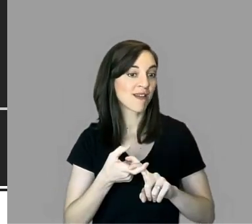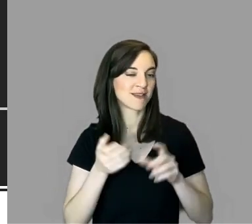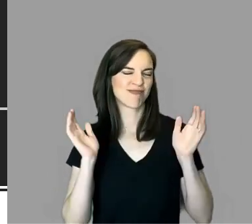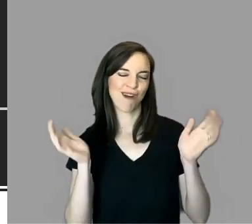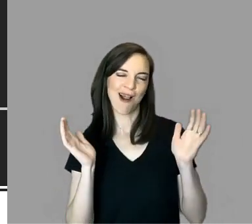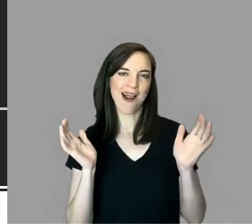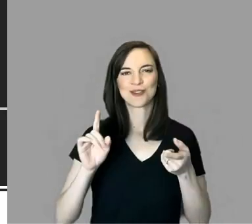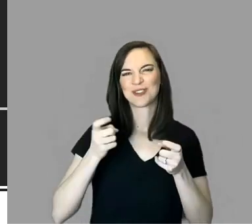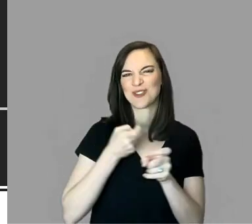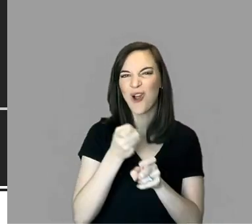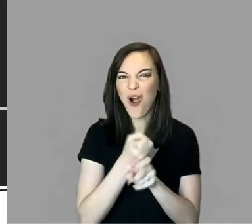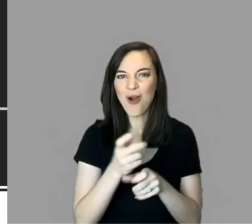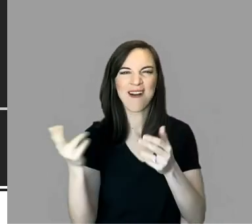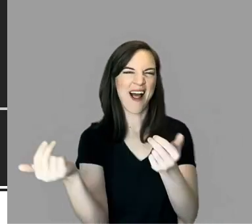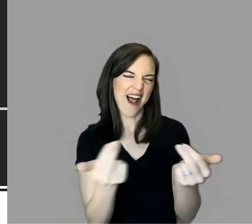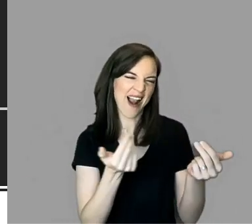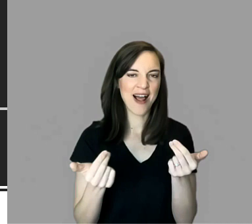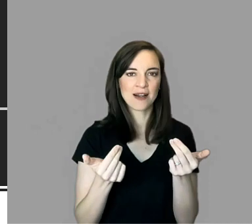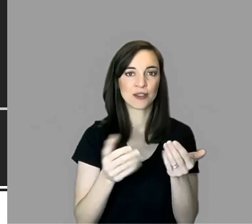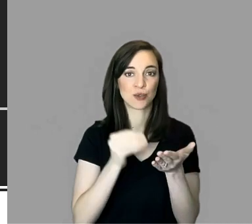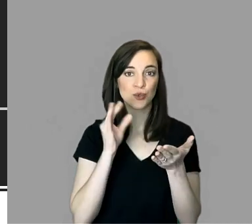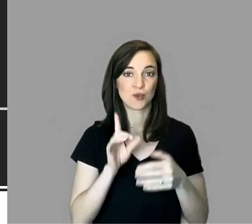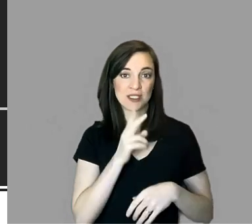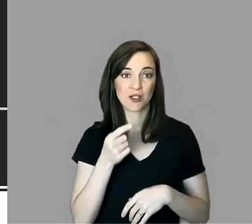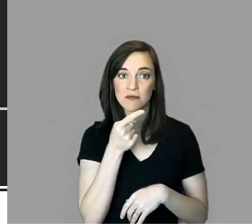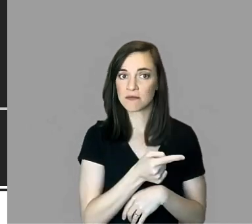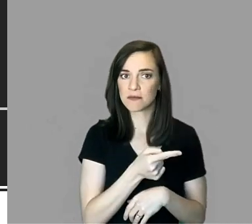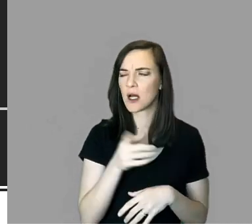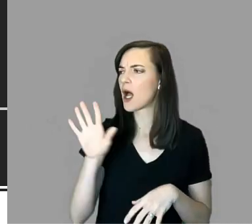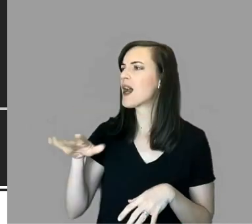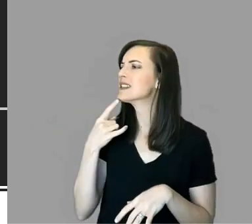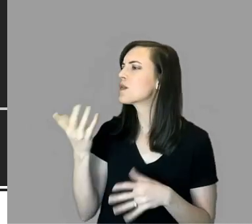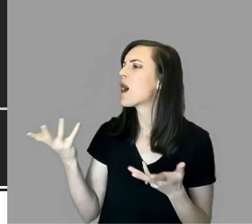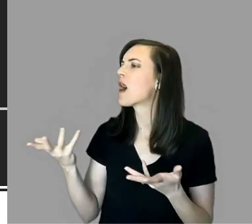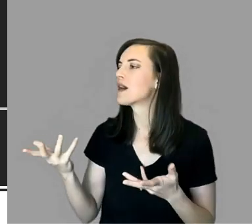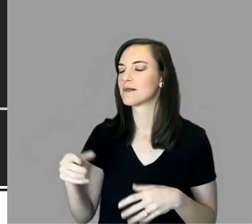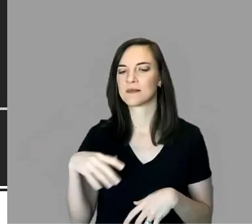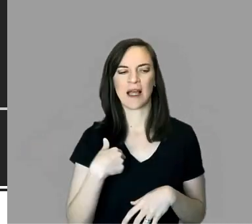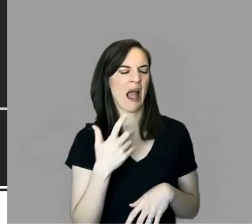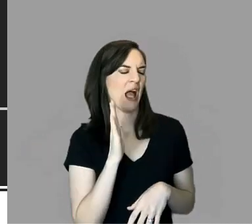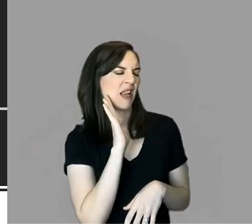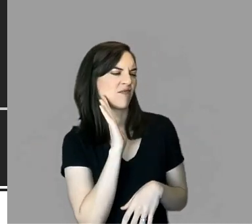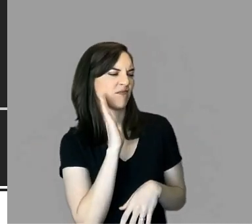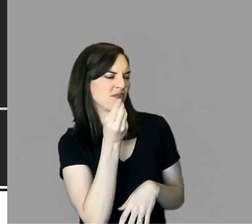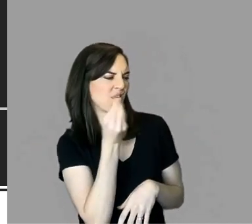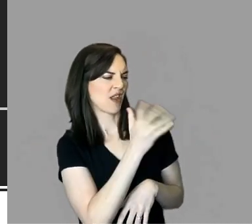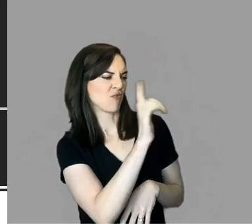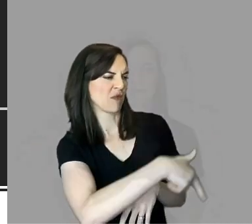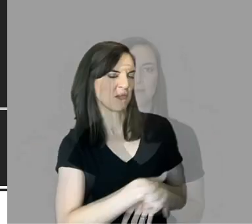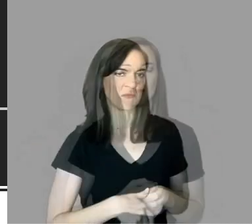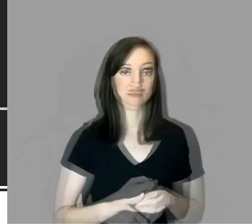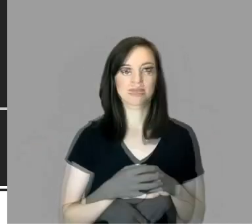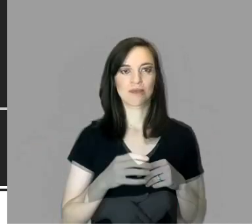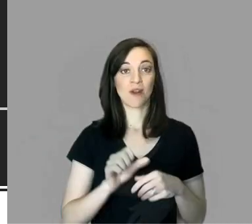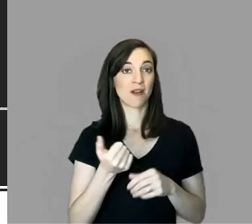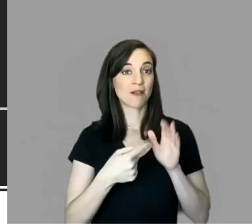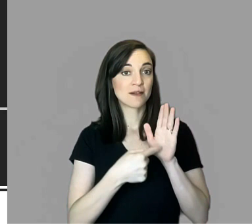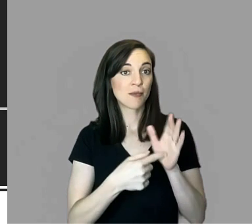Another example is when a student who is DHH misses a joke or comment and peers tell them, "Oh, I'll tell you later."